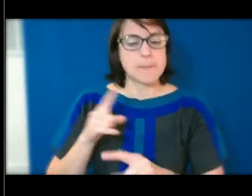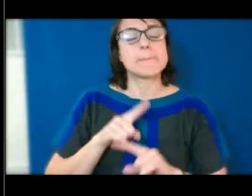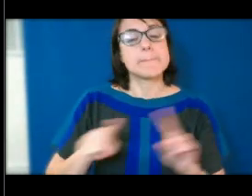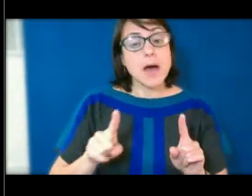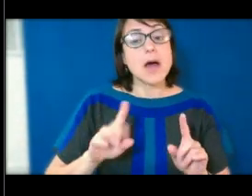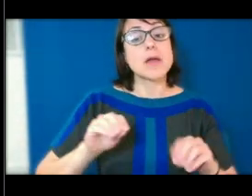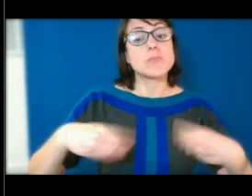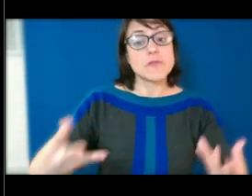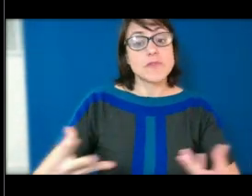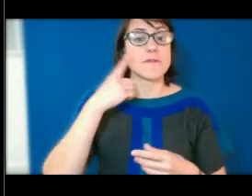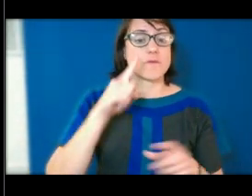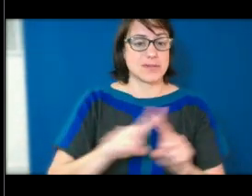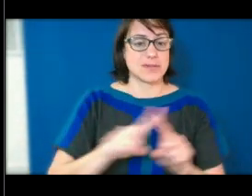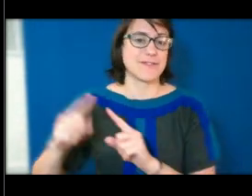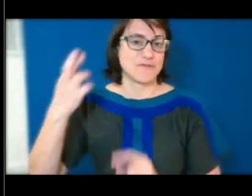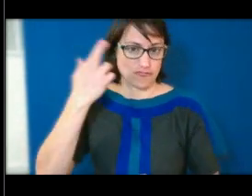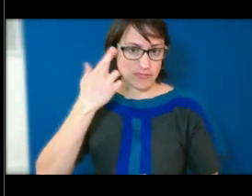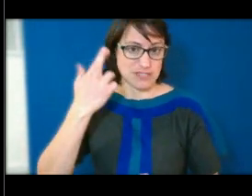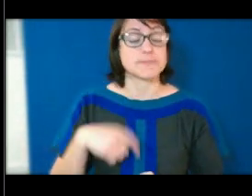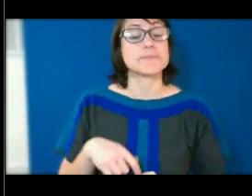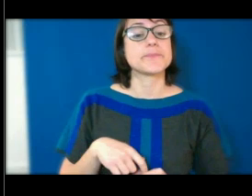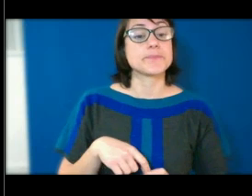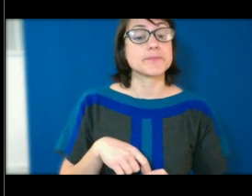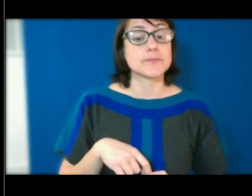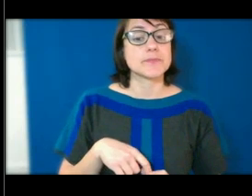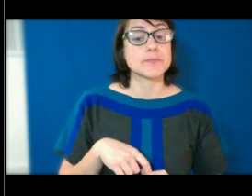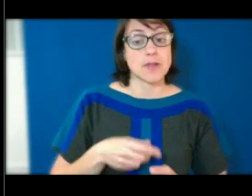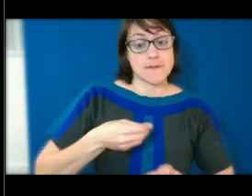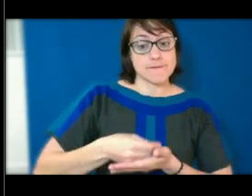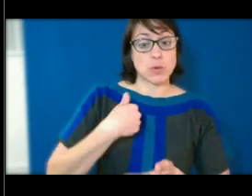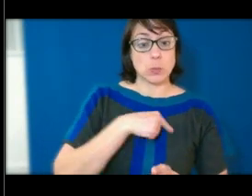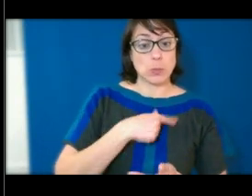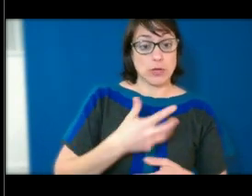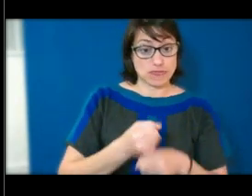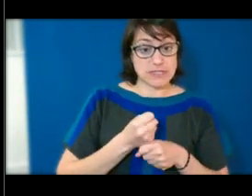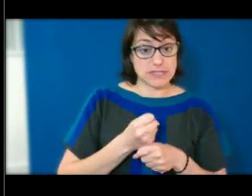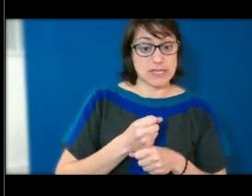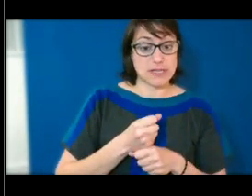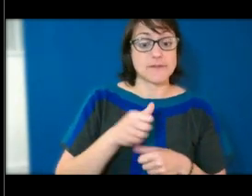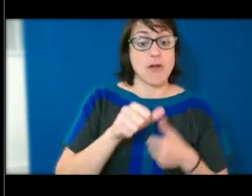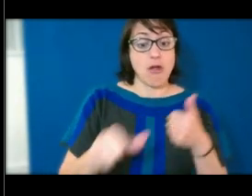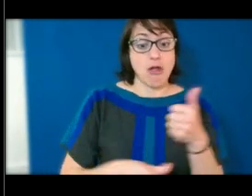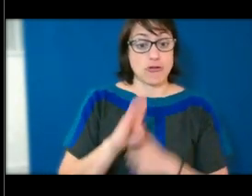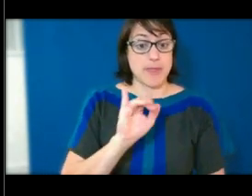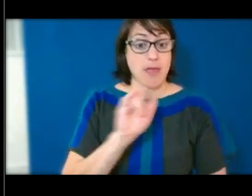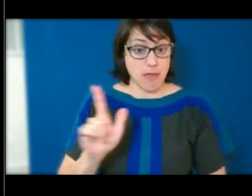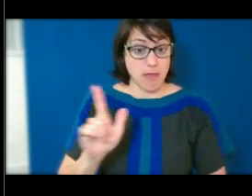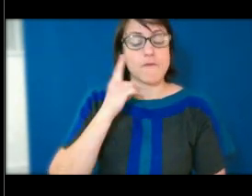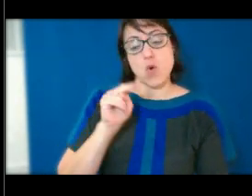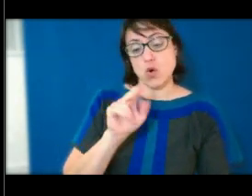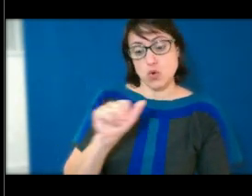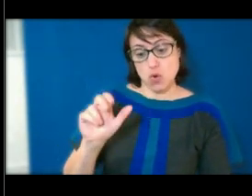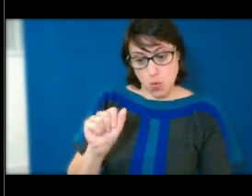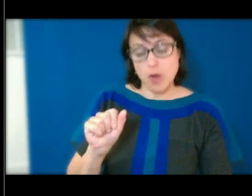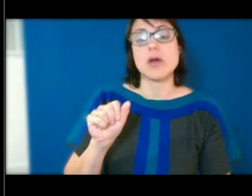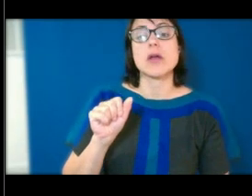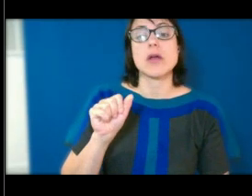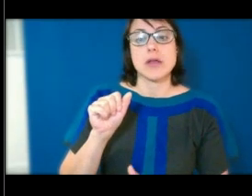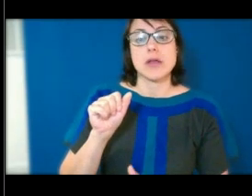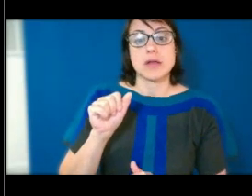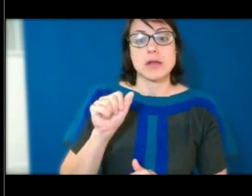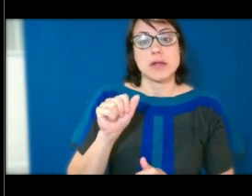$150 million that we received under BIL was for the NOAA Marine Debris Program to assess, prevent, mitigate, and remove marine